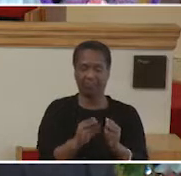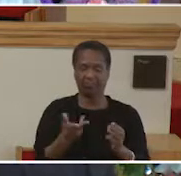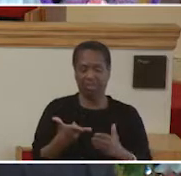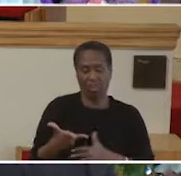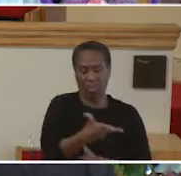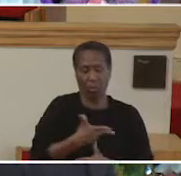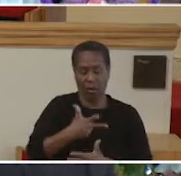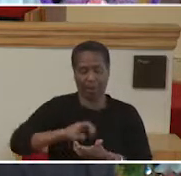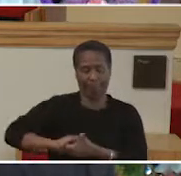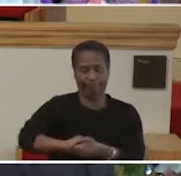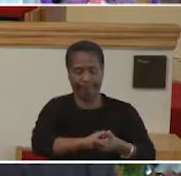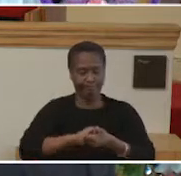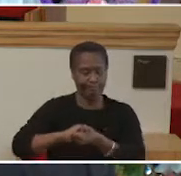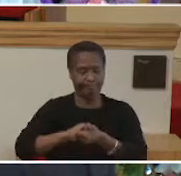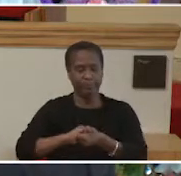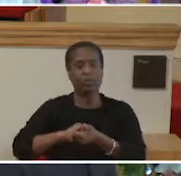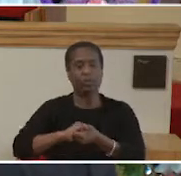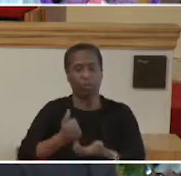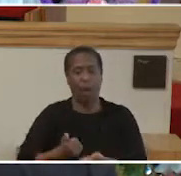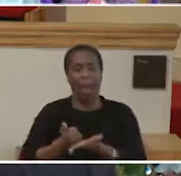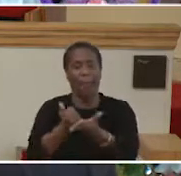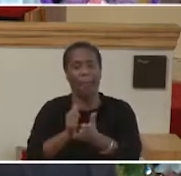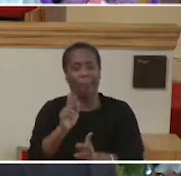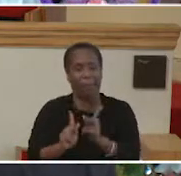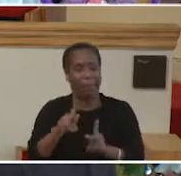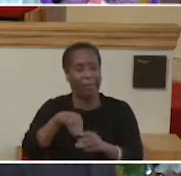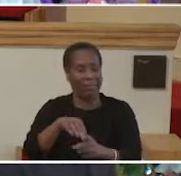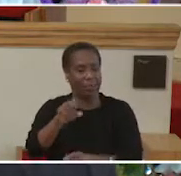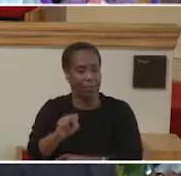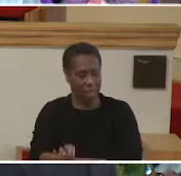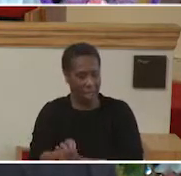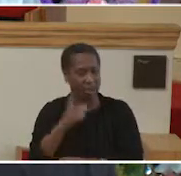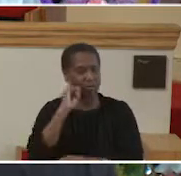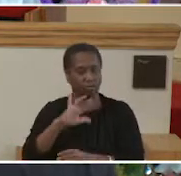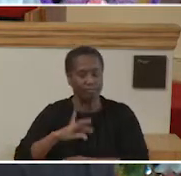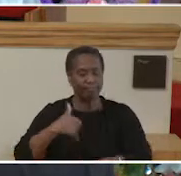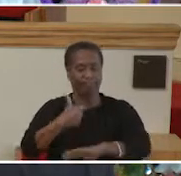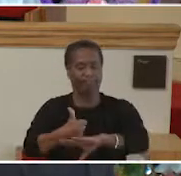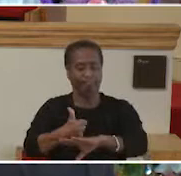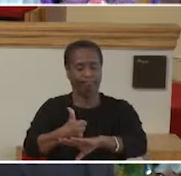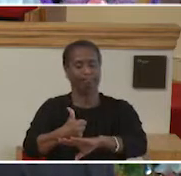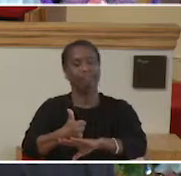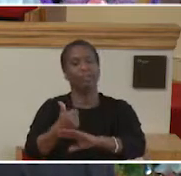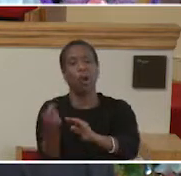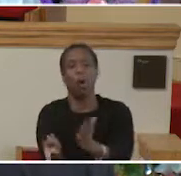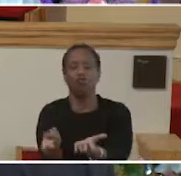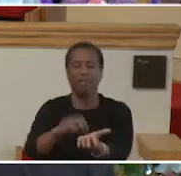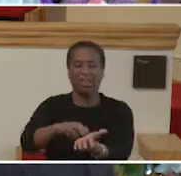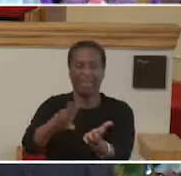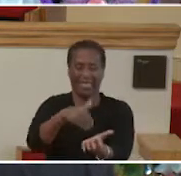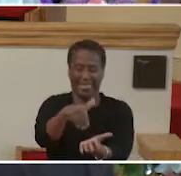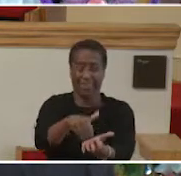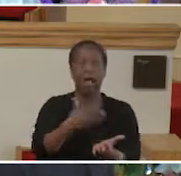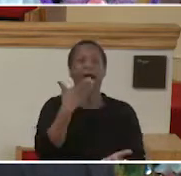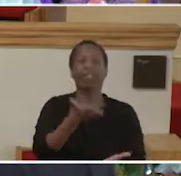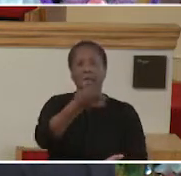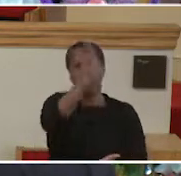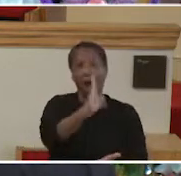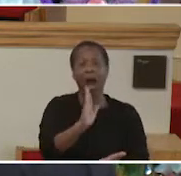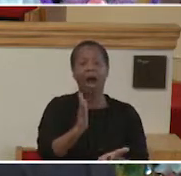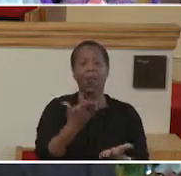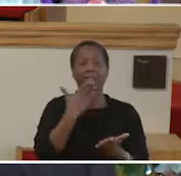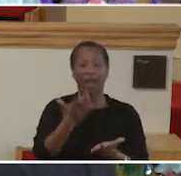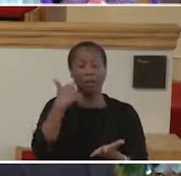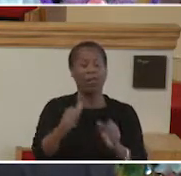erect resurrection centers. So let us pray in advance for what God is doing. God, we thank you for